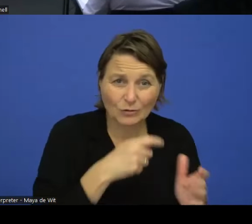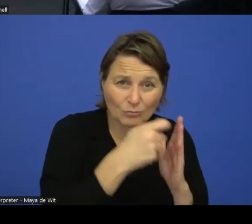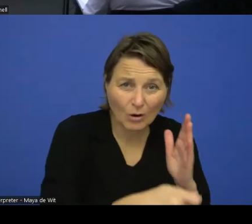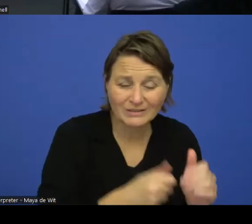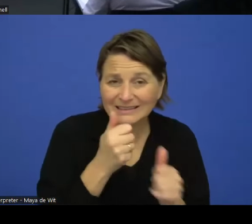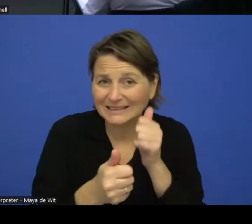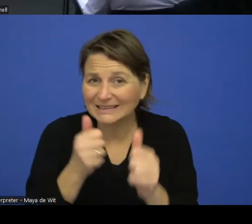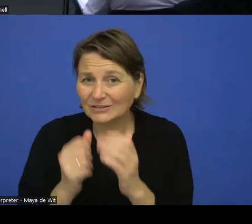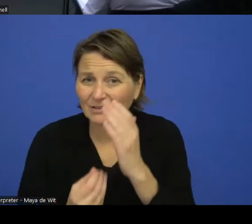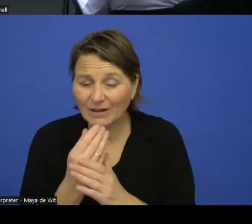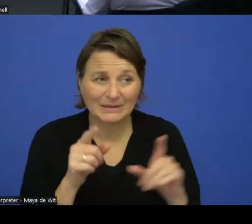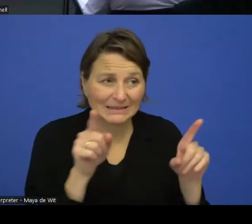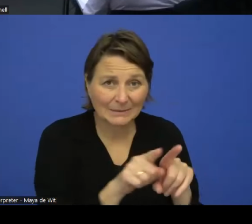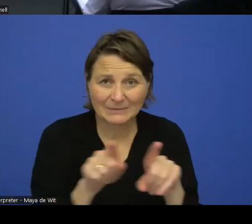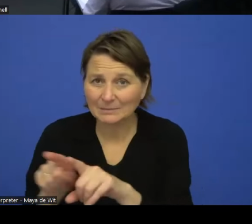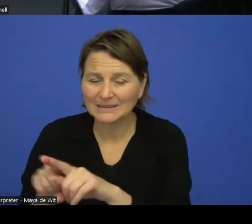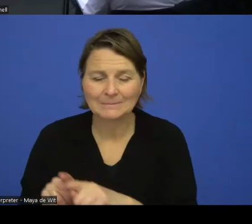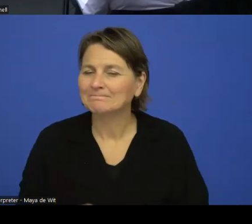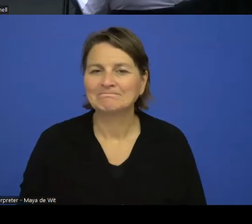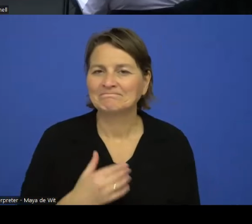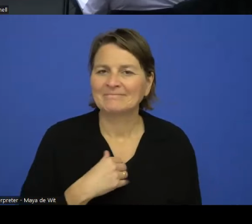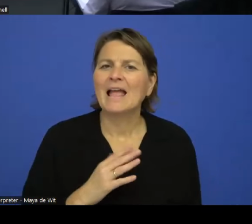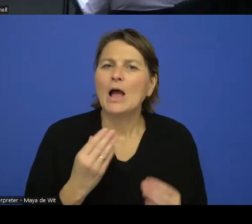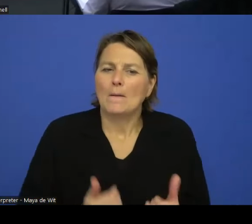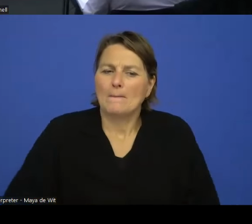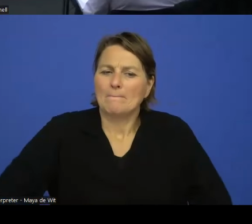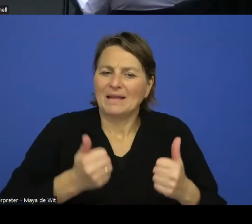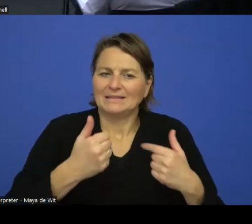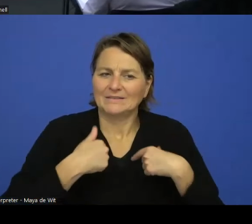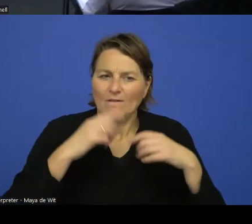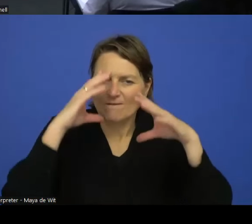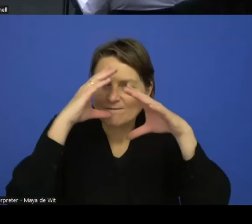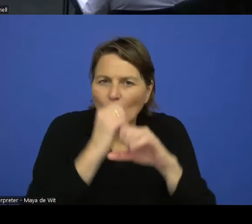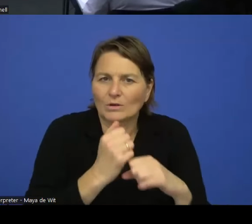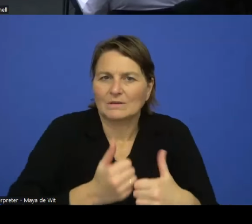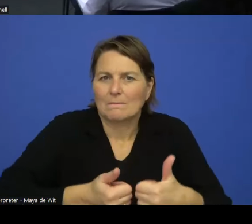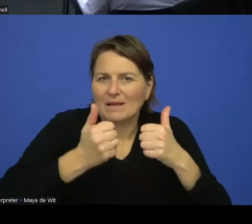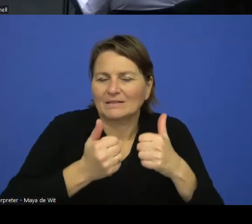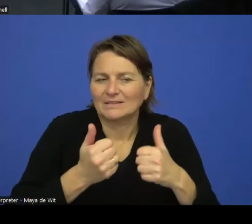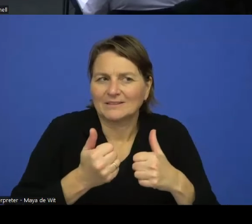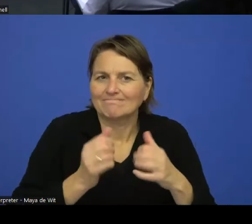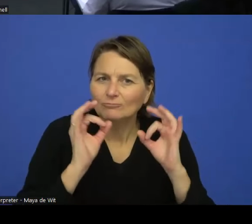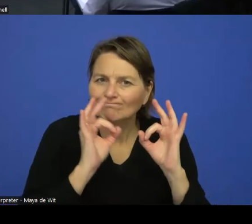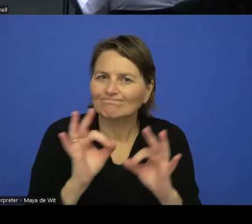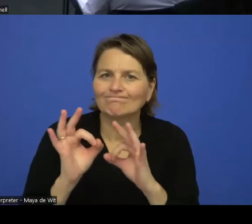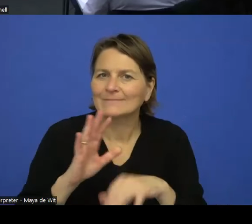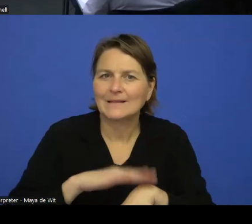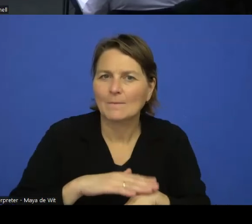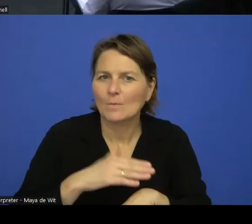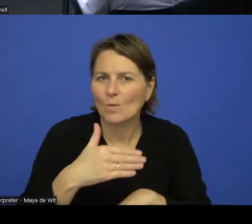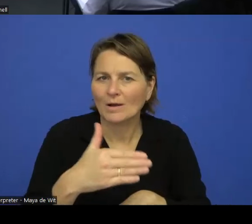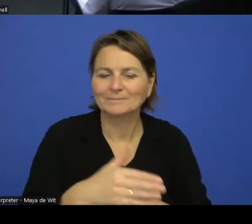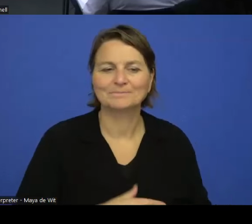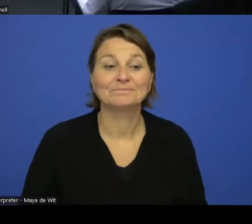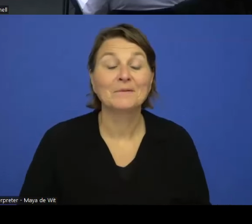the difficulty is how do you get the right focus at the right time? So let me end on an